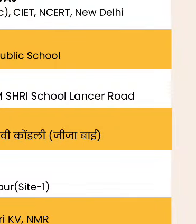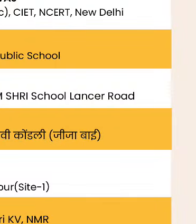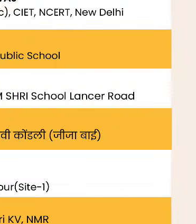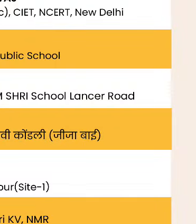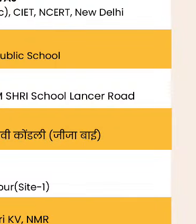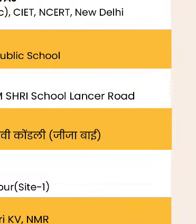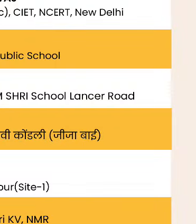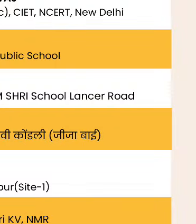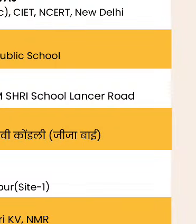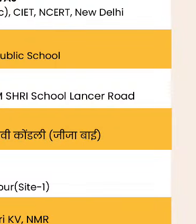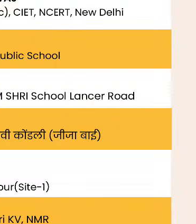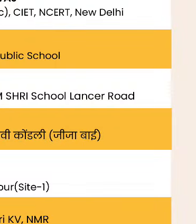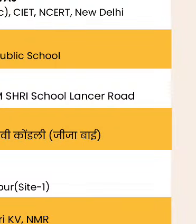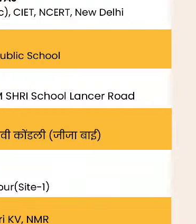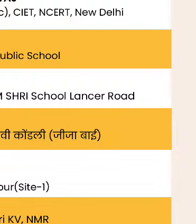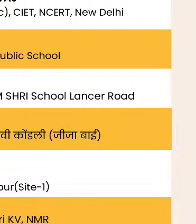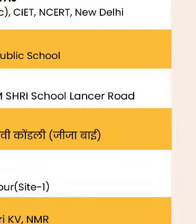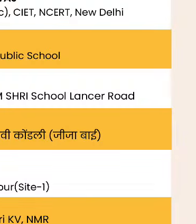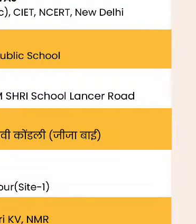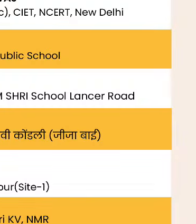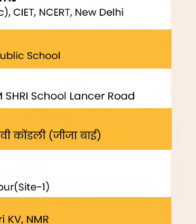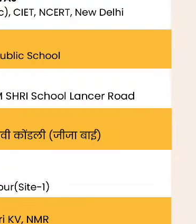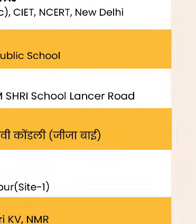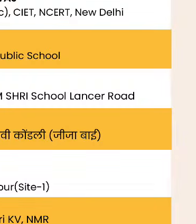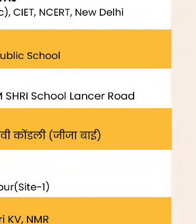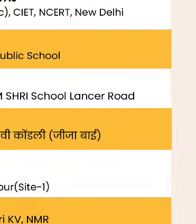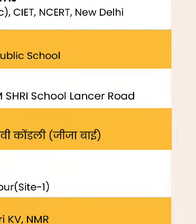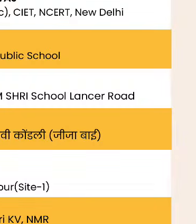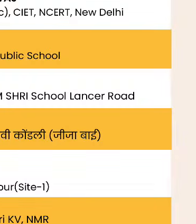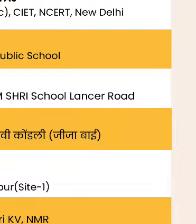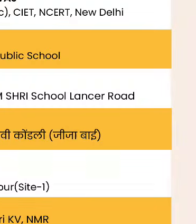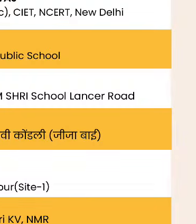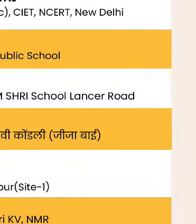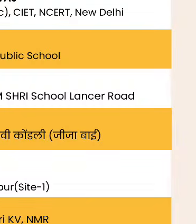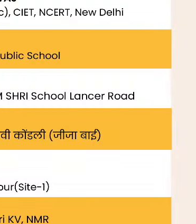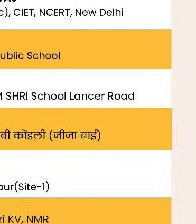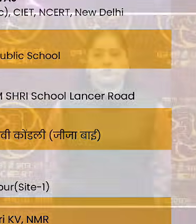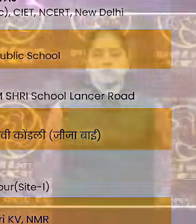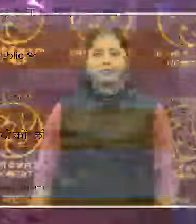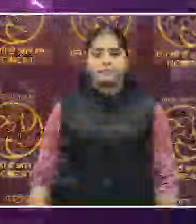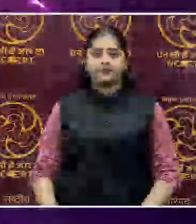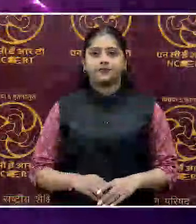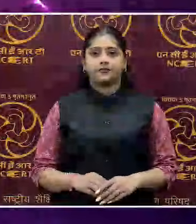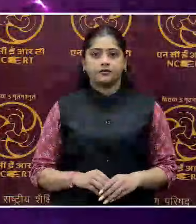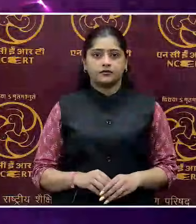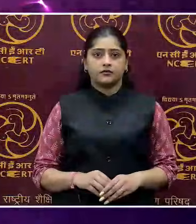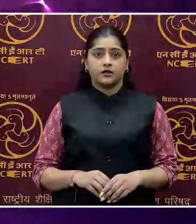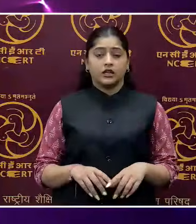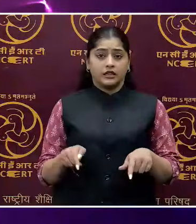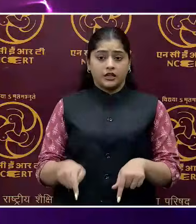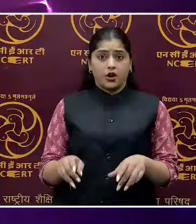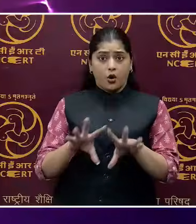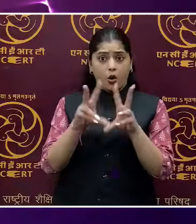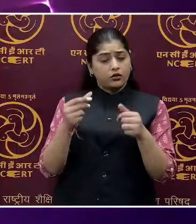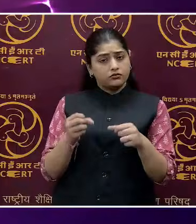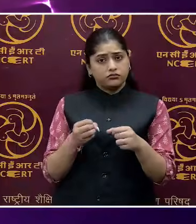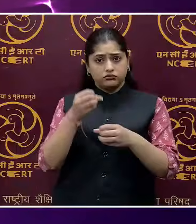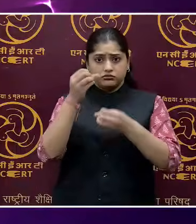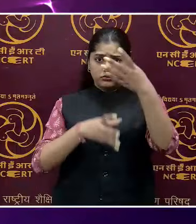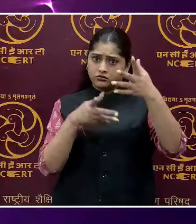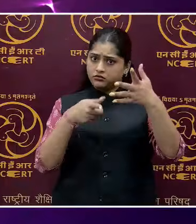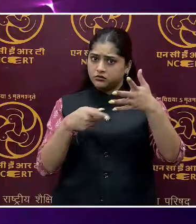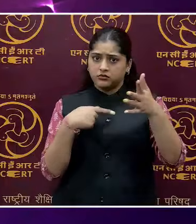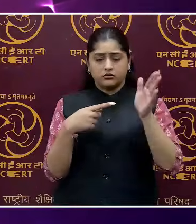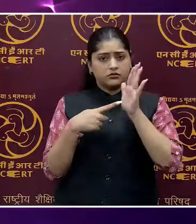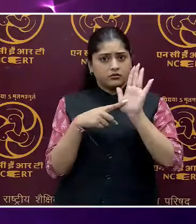topic that we are going to discuss is positive sleep habits for enhancing memory for students. That's all for today's